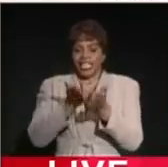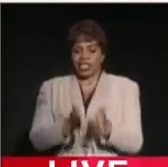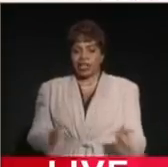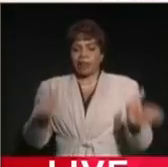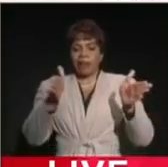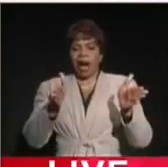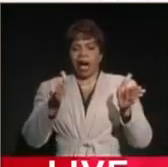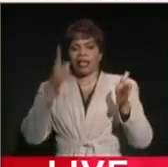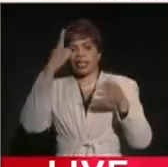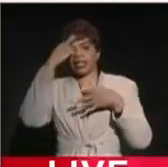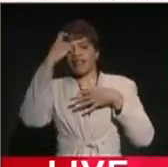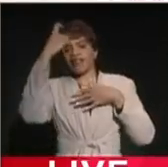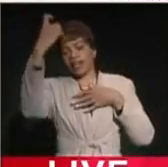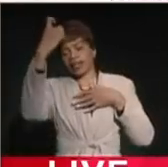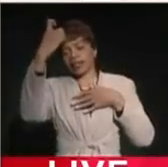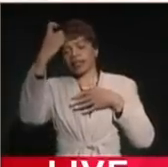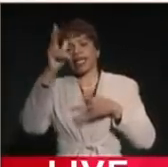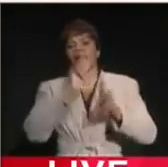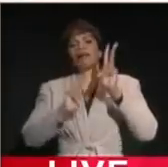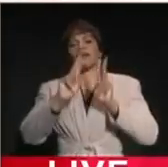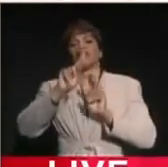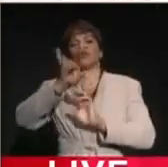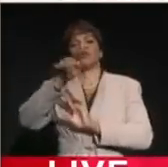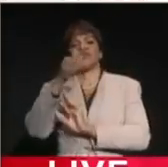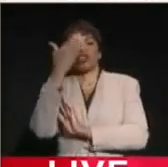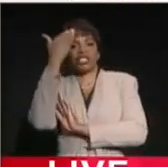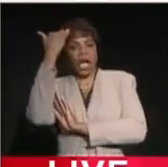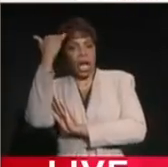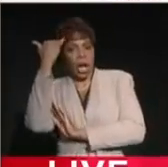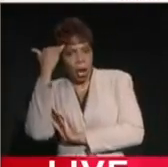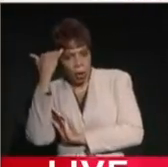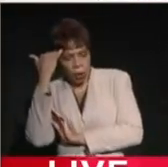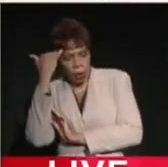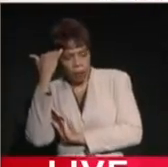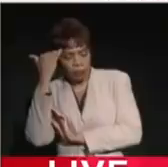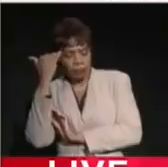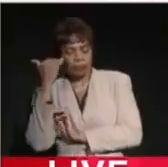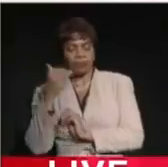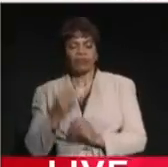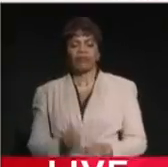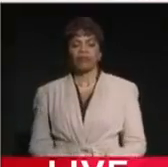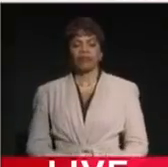Jersey know it. Ms. Guadagno, just as a follow-up,